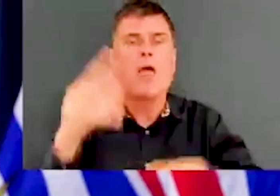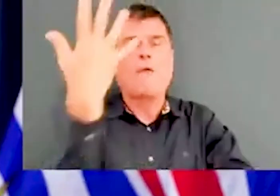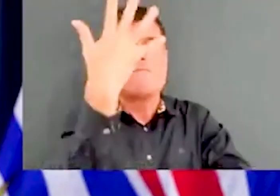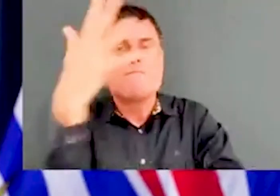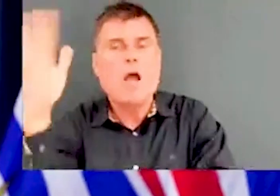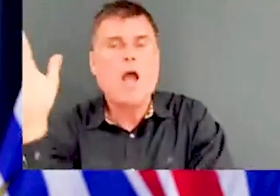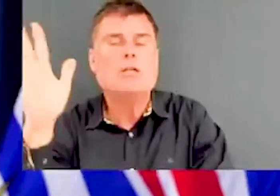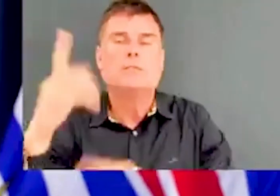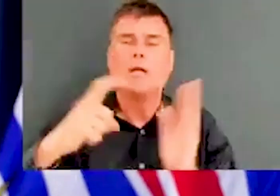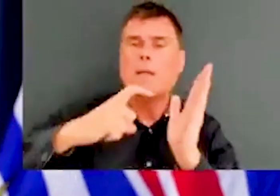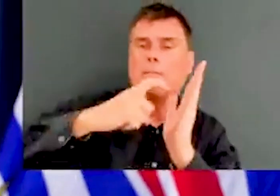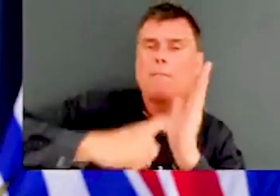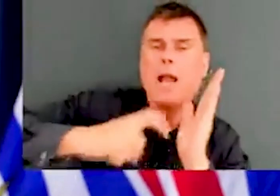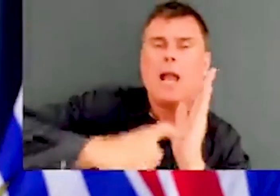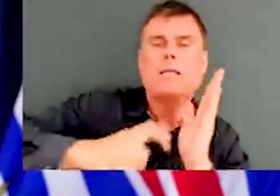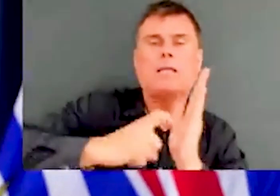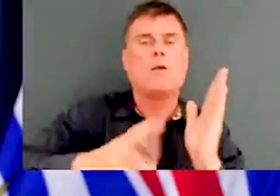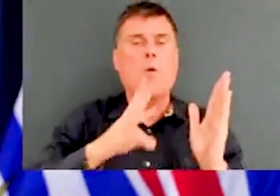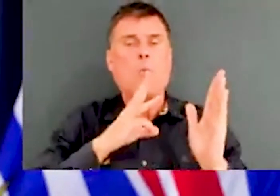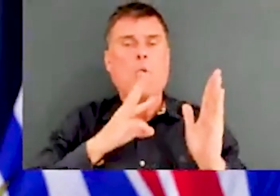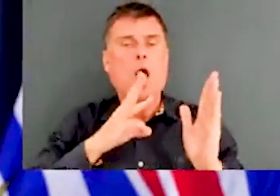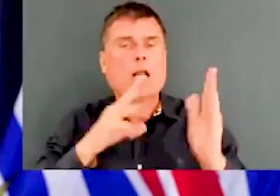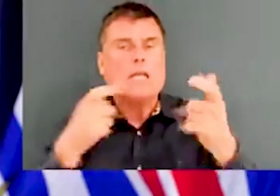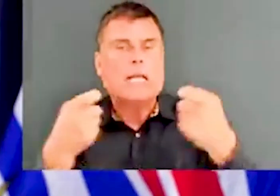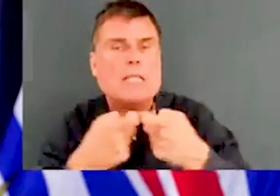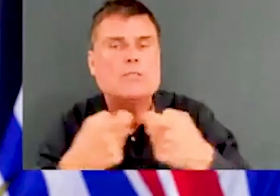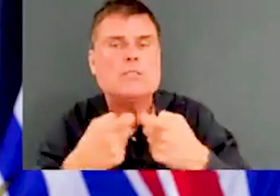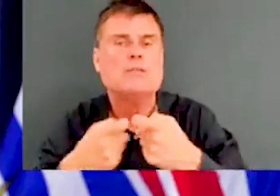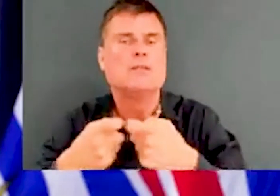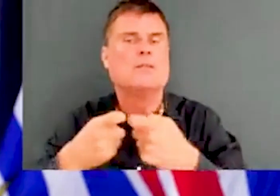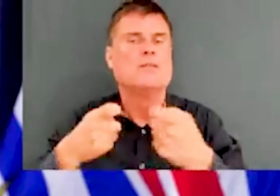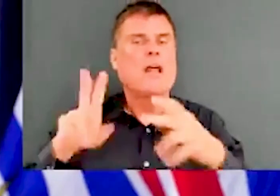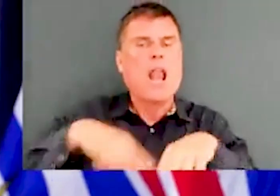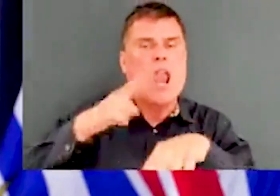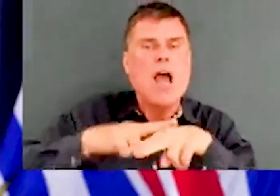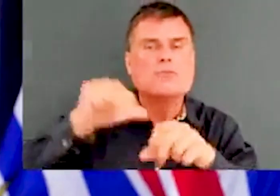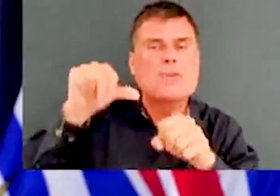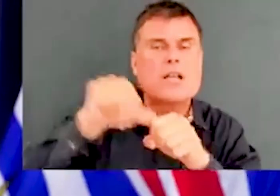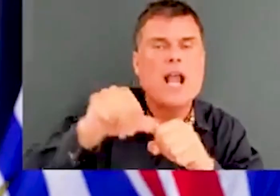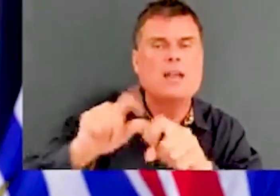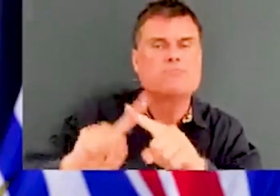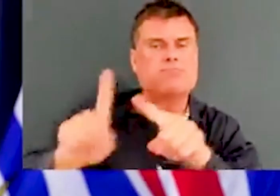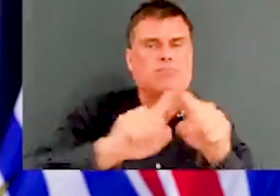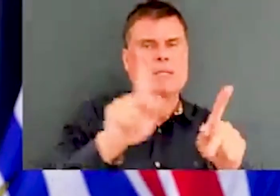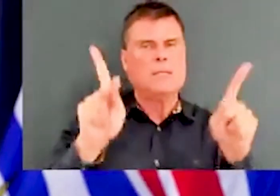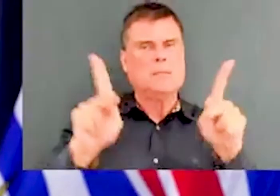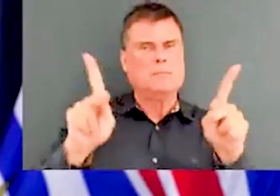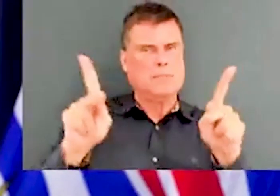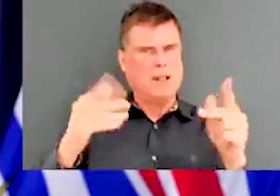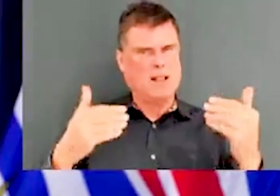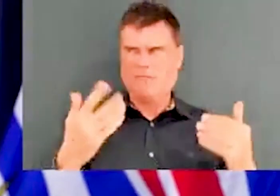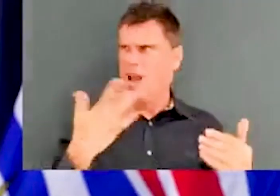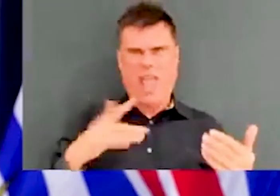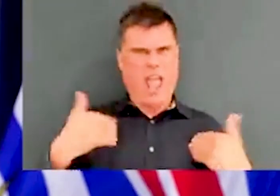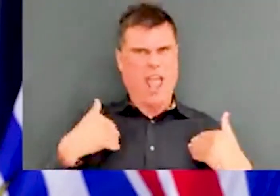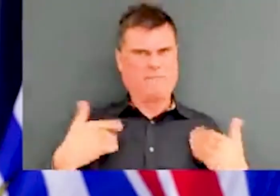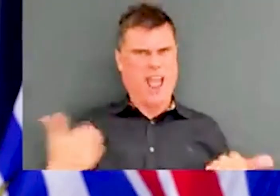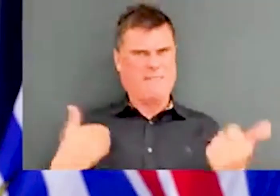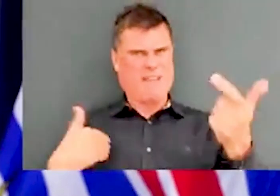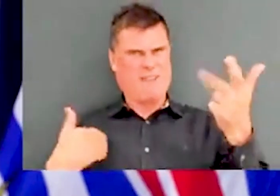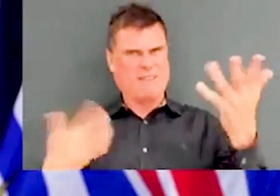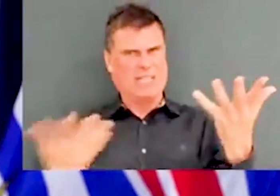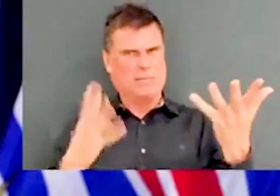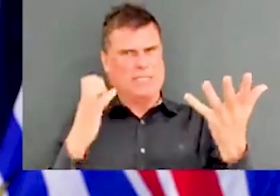with an abundance of natural resources. And our province has done very well by that, but those resources, have to be reminded every now and